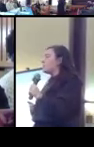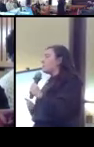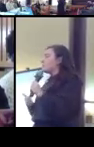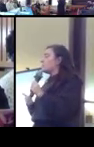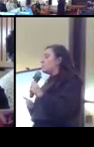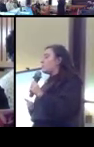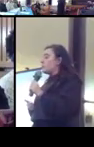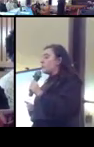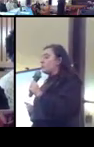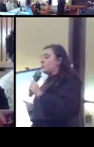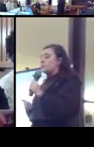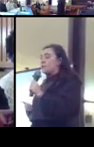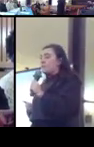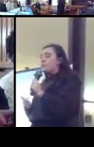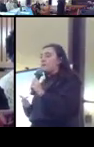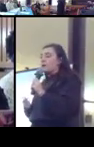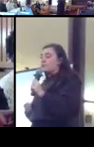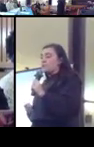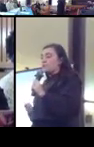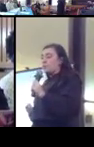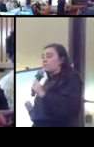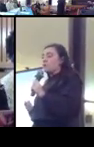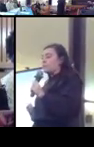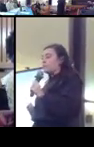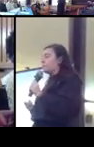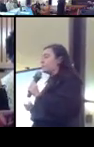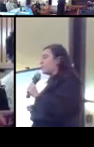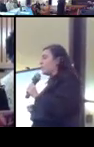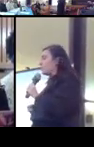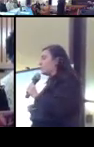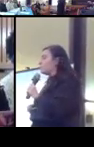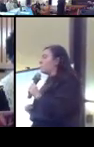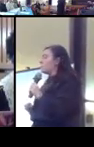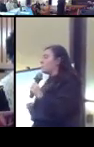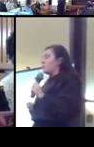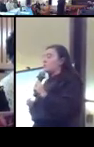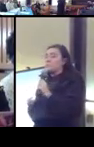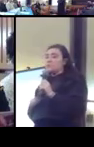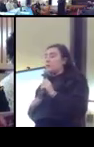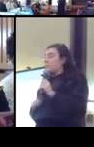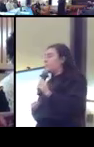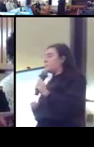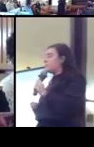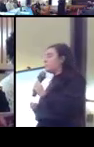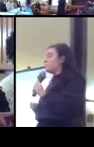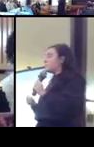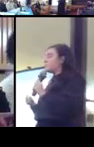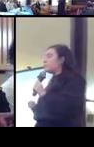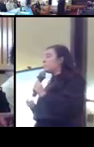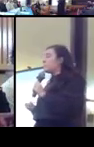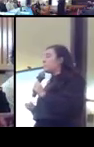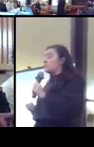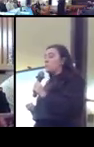place. We really wanted to prioritize them with housing choice, opportunity, and quality, as well as retail